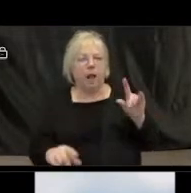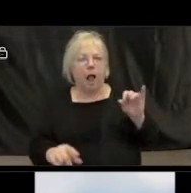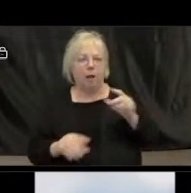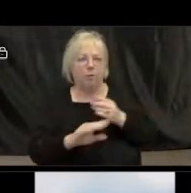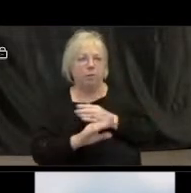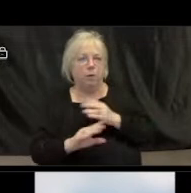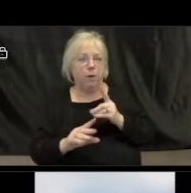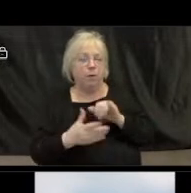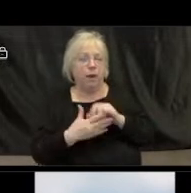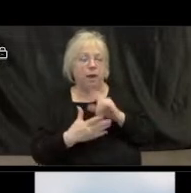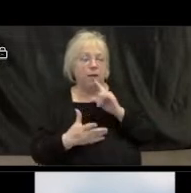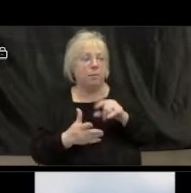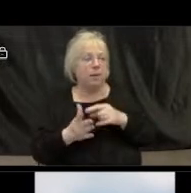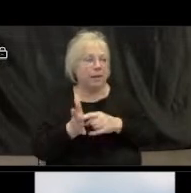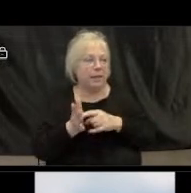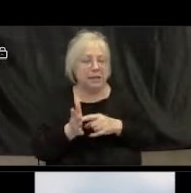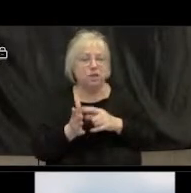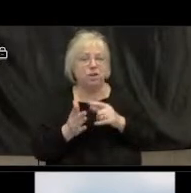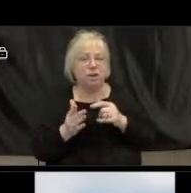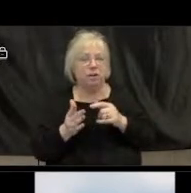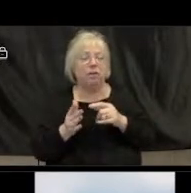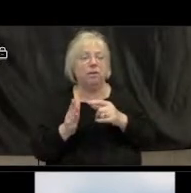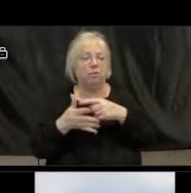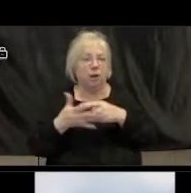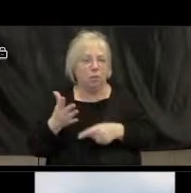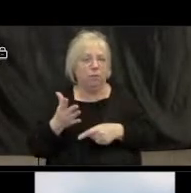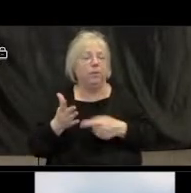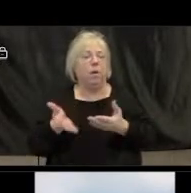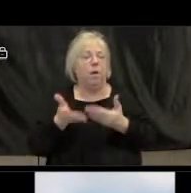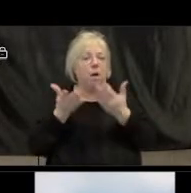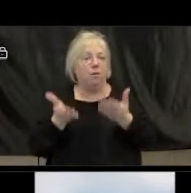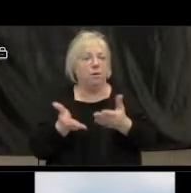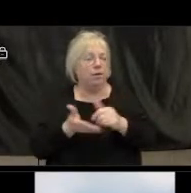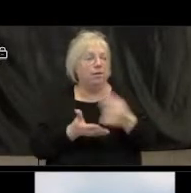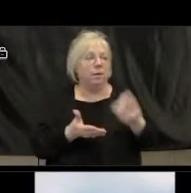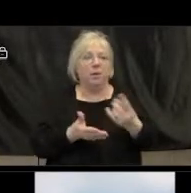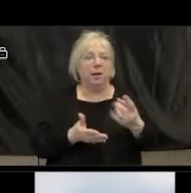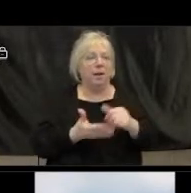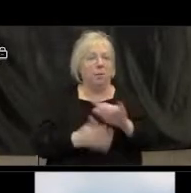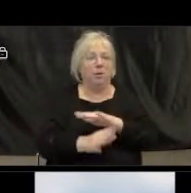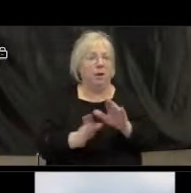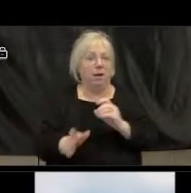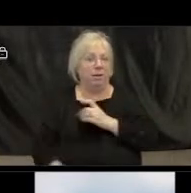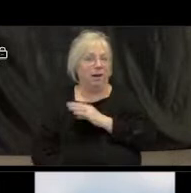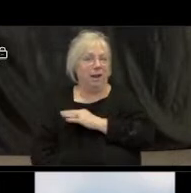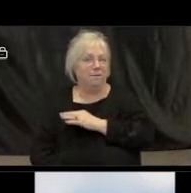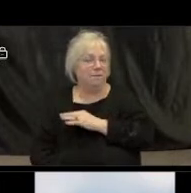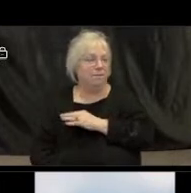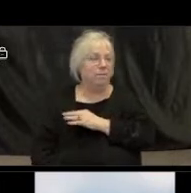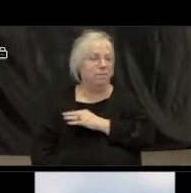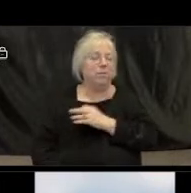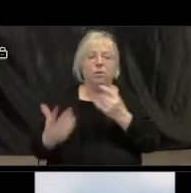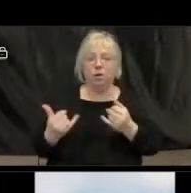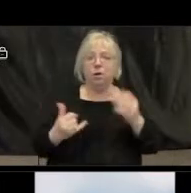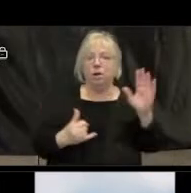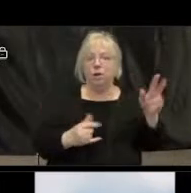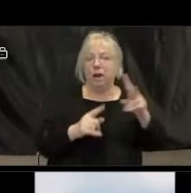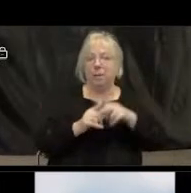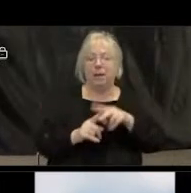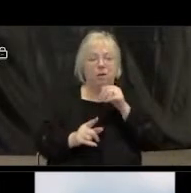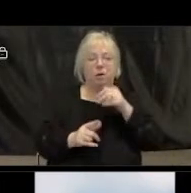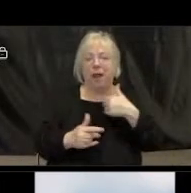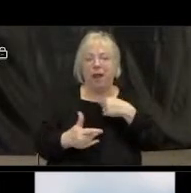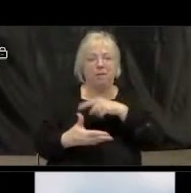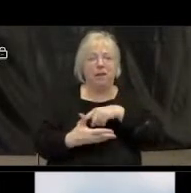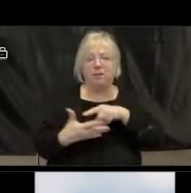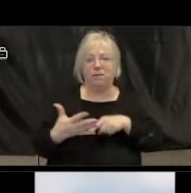there's been conditions that's been offered Okay. by somebody other than staff. Currently, your applications do not have